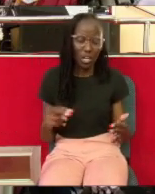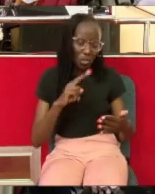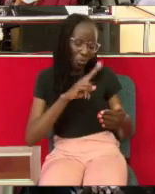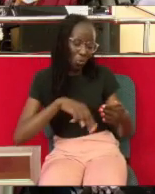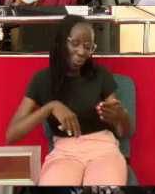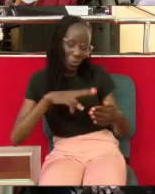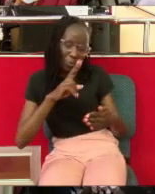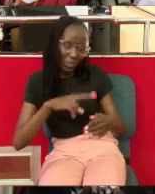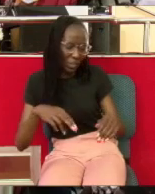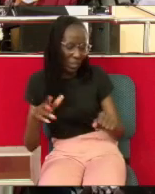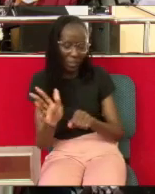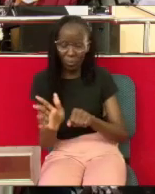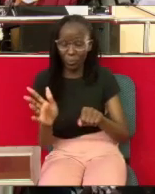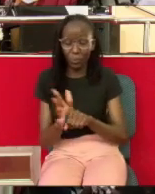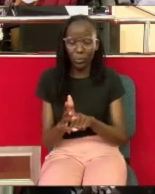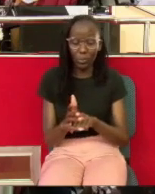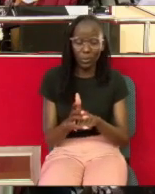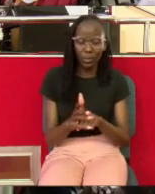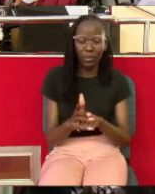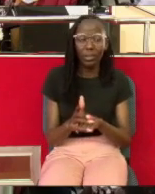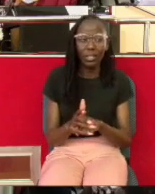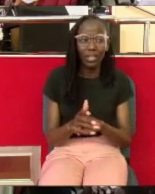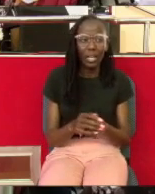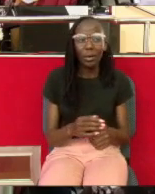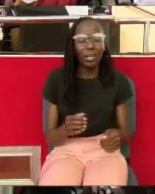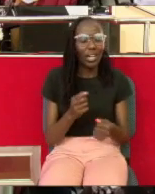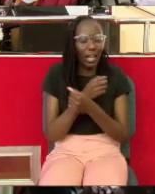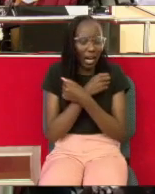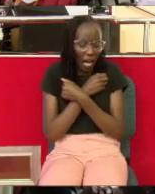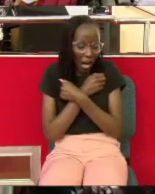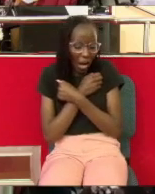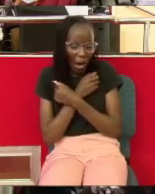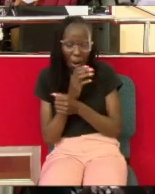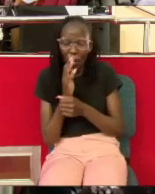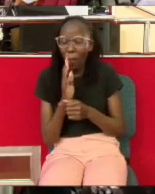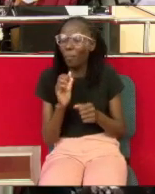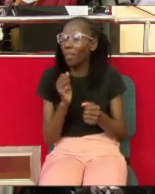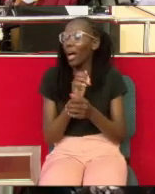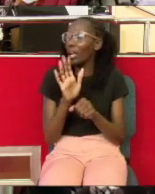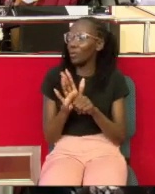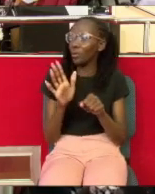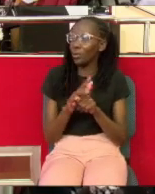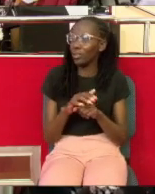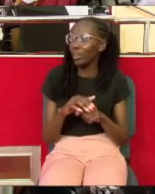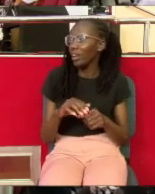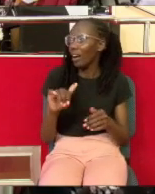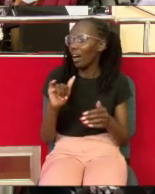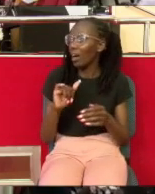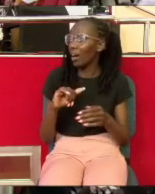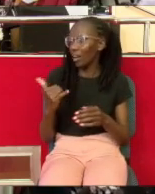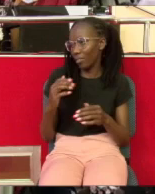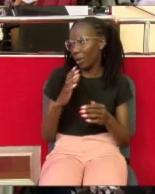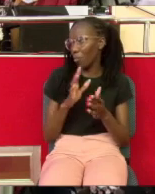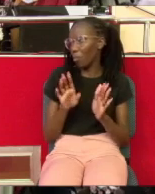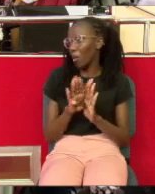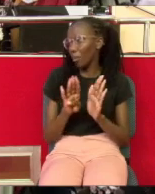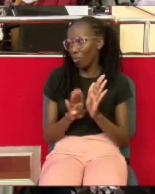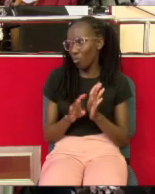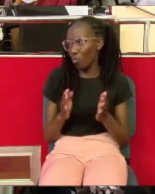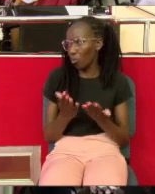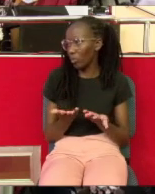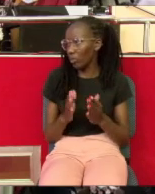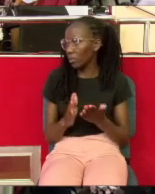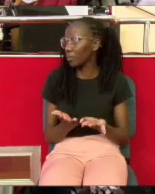sana. It's proudly cherished. Inapendwa. Of all other books. Zaidi ya vitabu vingine. But this Bible or this